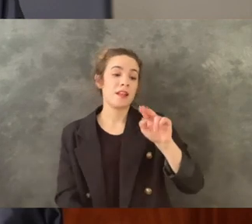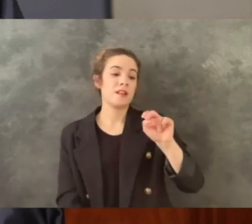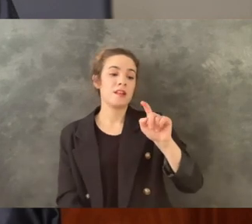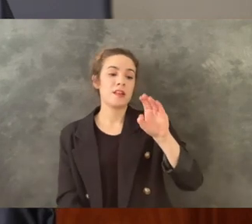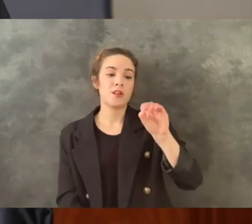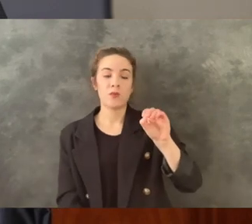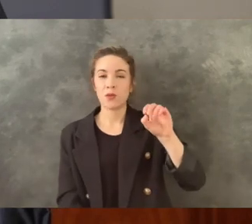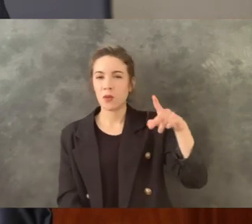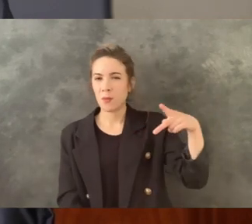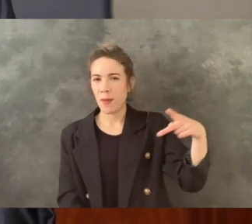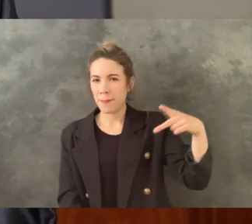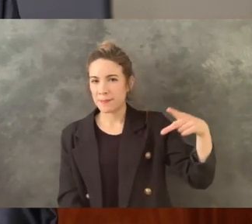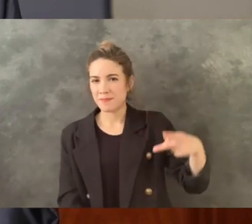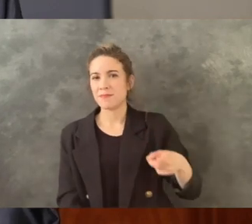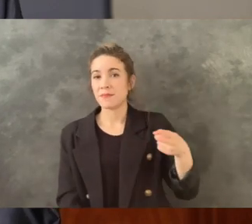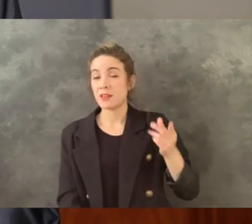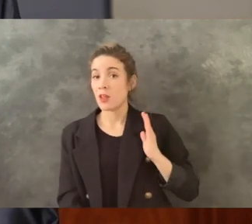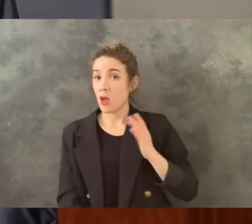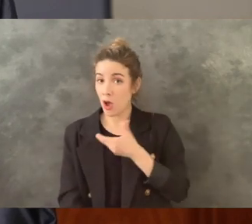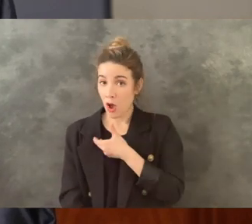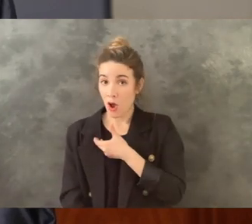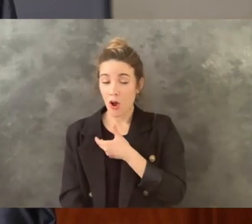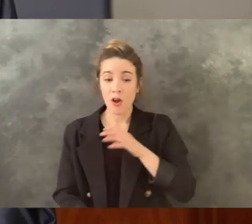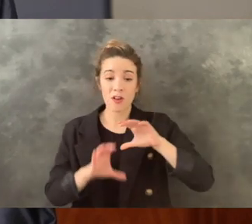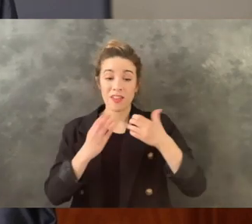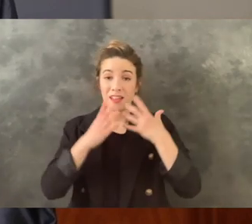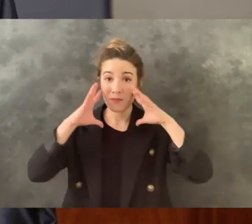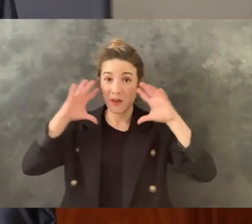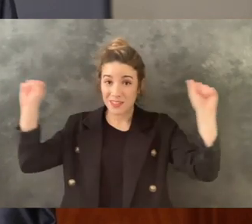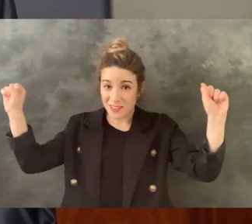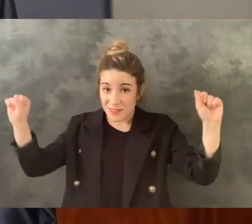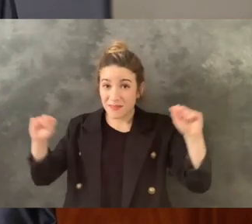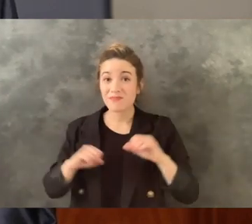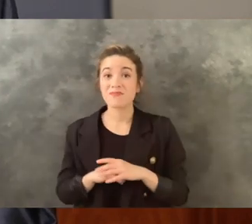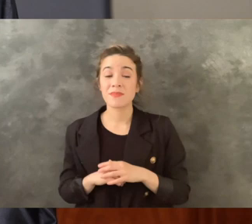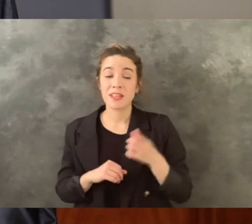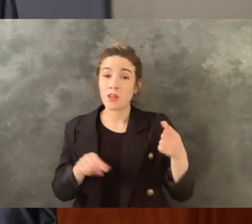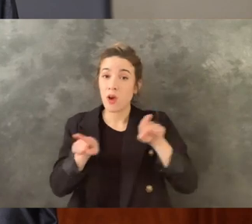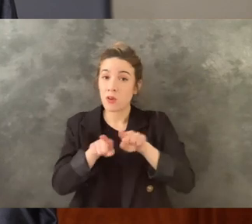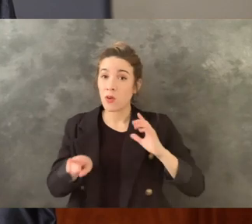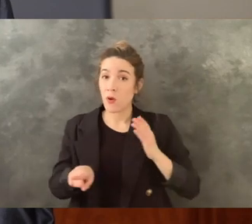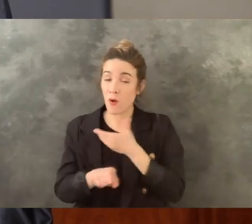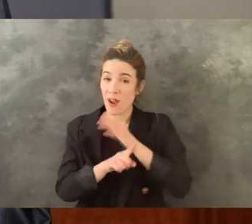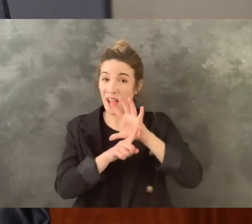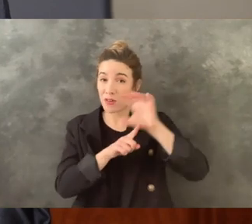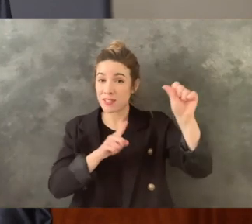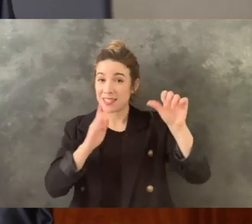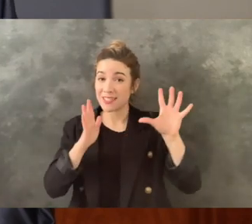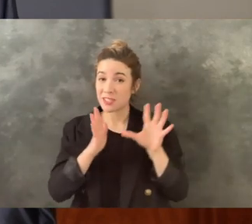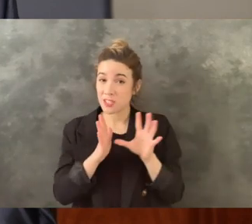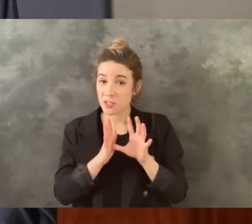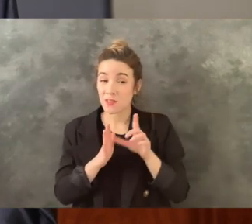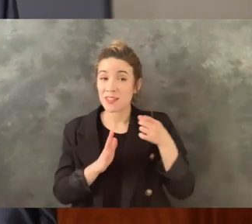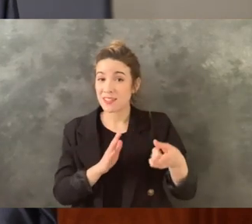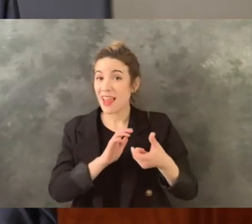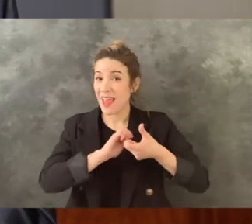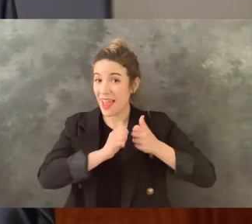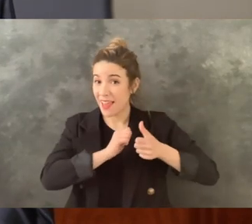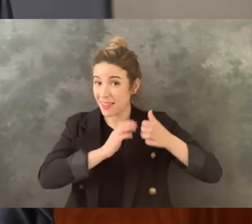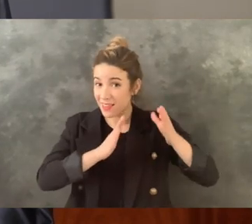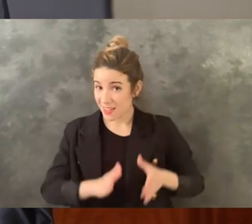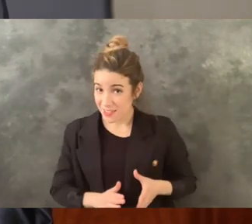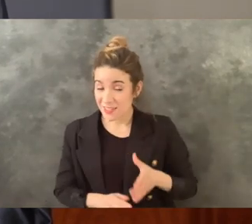And Antonio Papanikis, who is our class president, is also our outstanding senior. He's